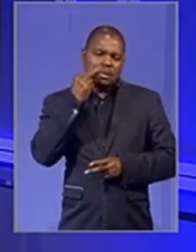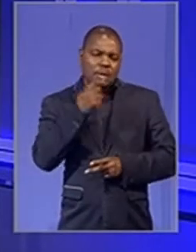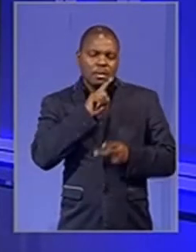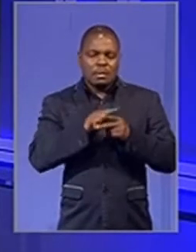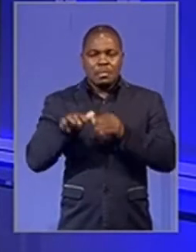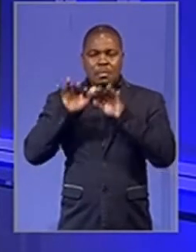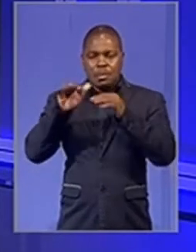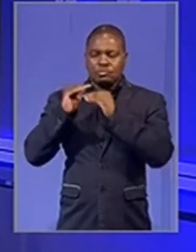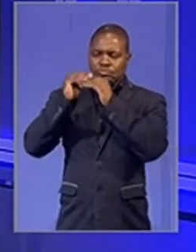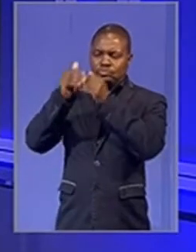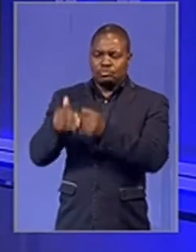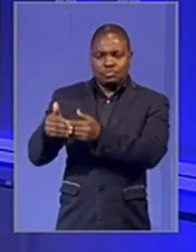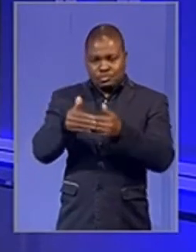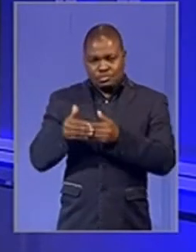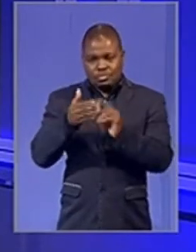batho ba bang.